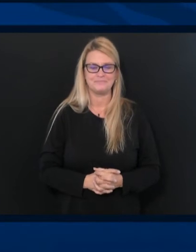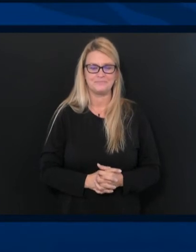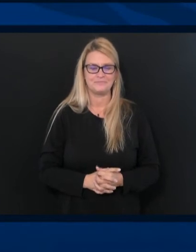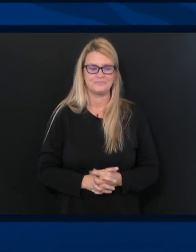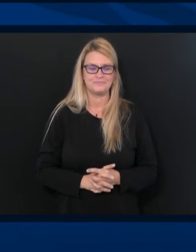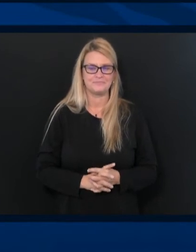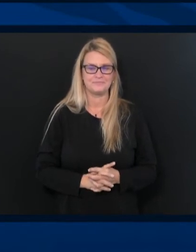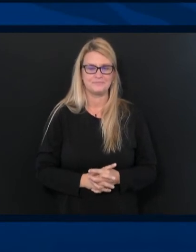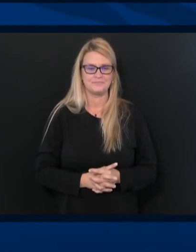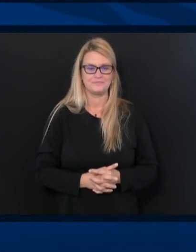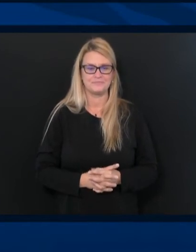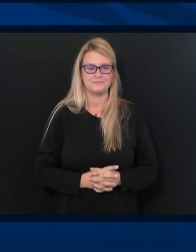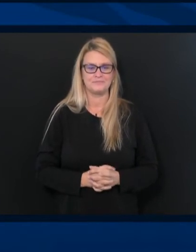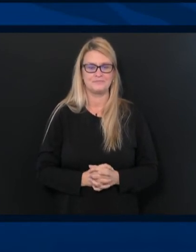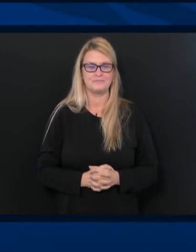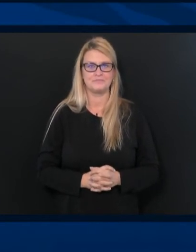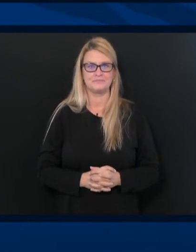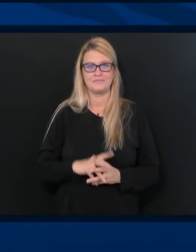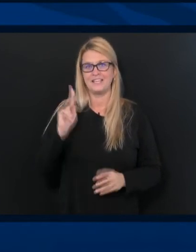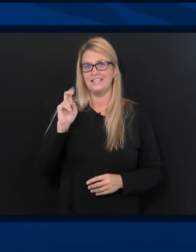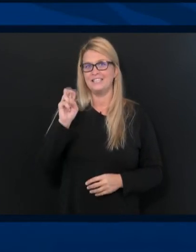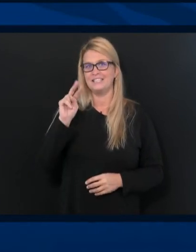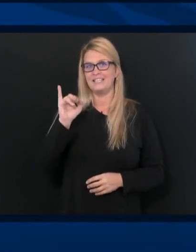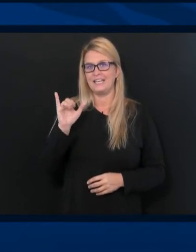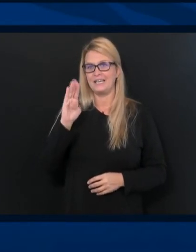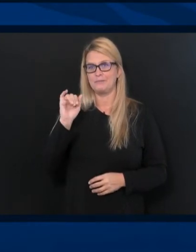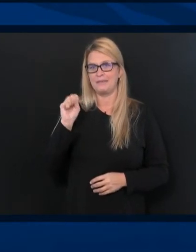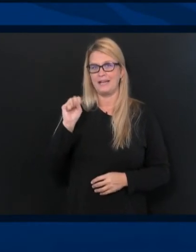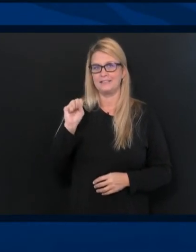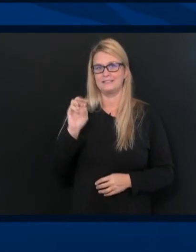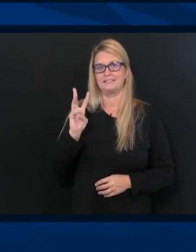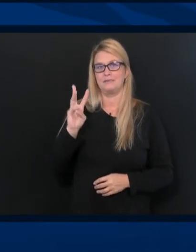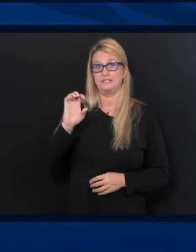All right, thanks, Brad. Next, we'll go to Kenny Bass with WCHS and Fox 11.